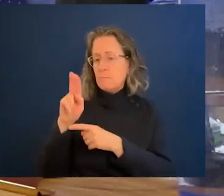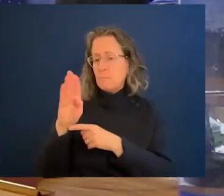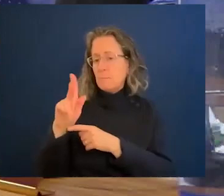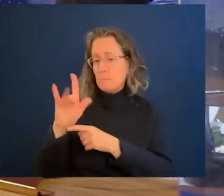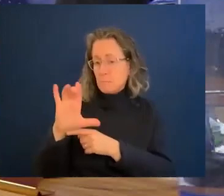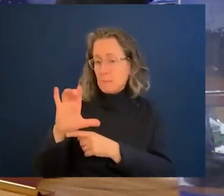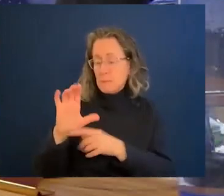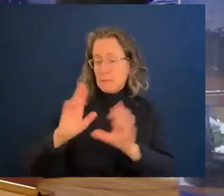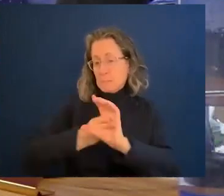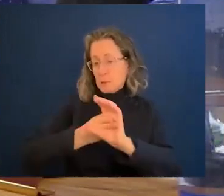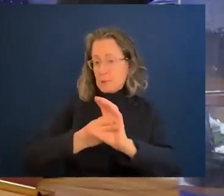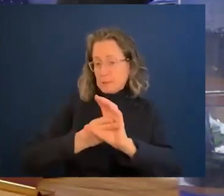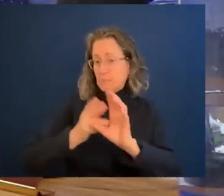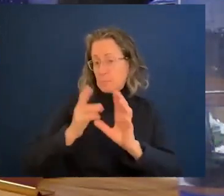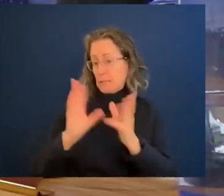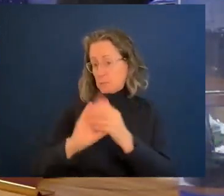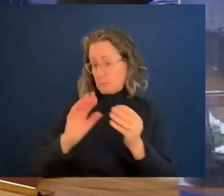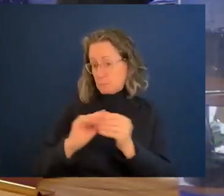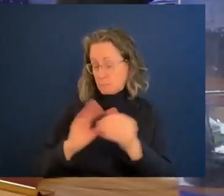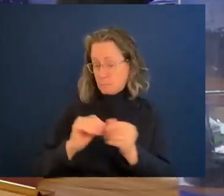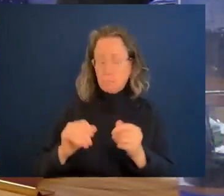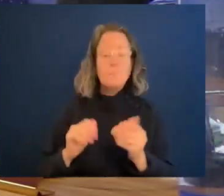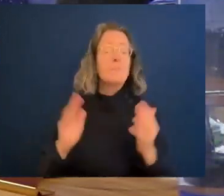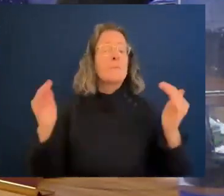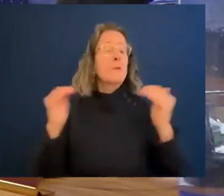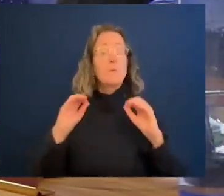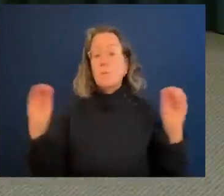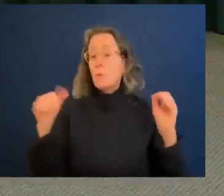seeing none I'd look for a motion